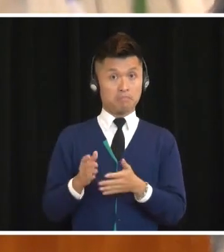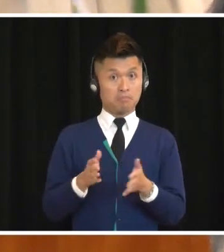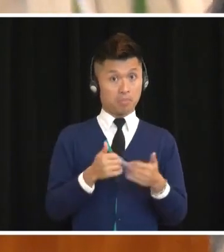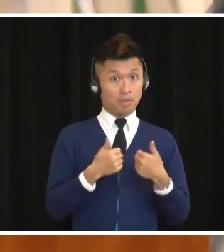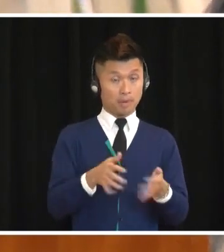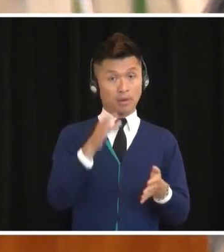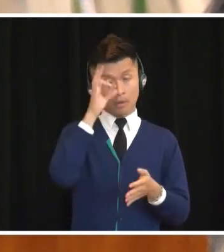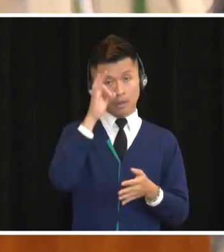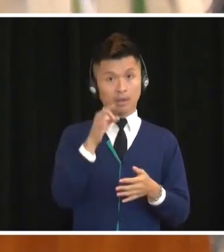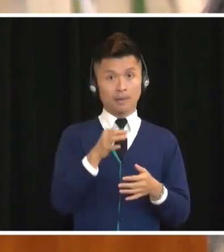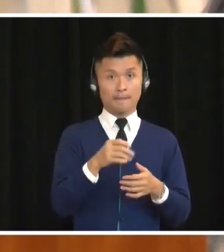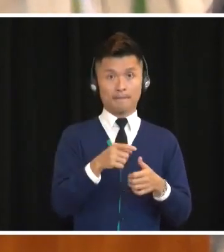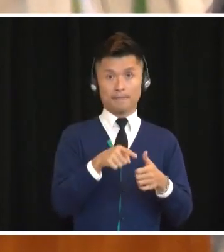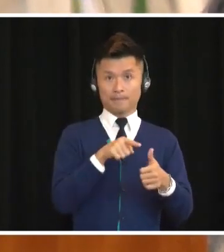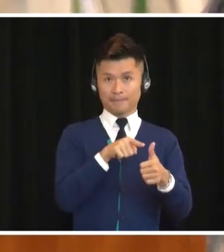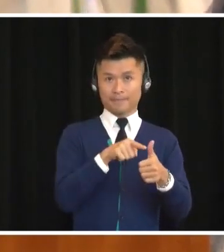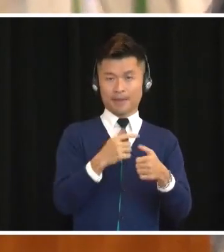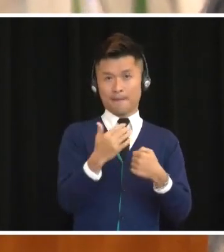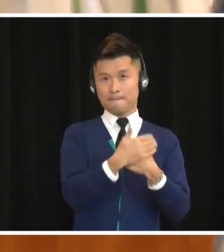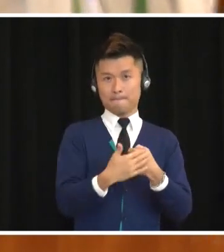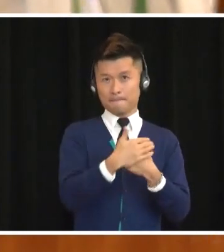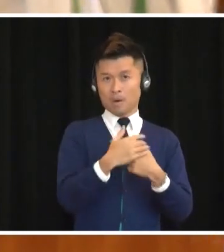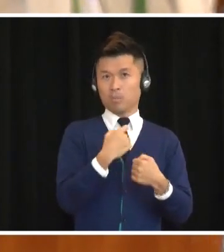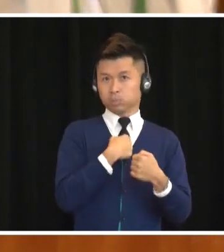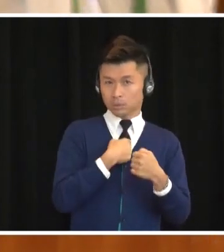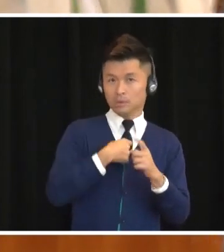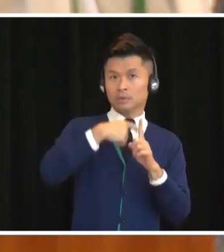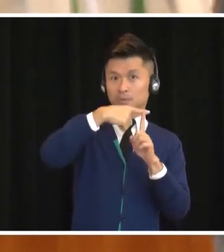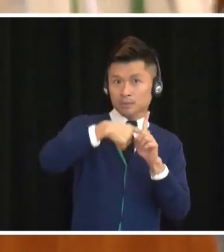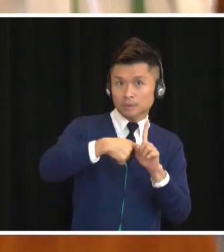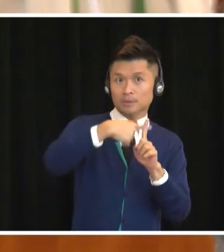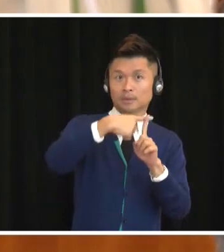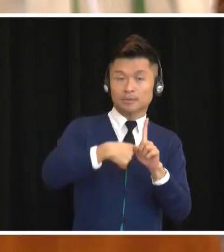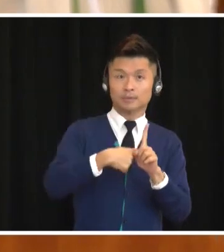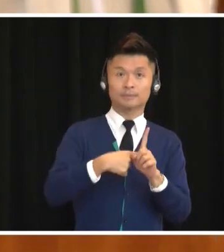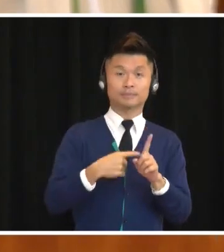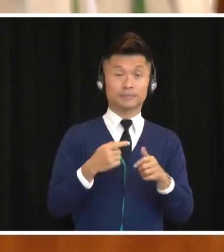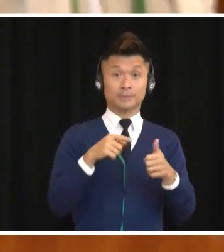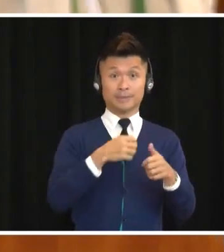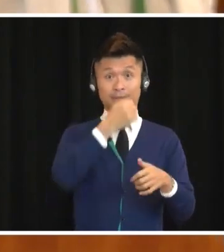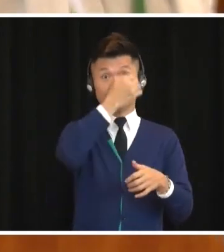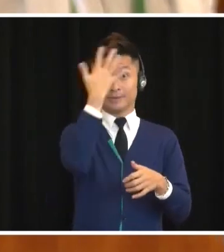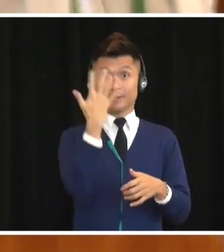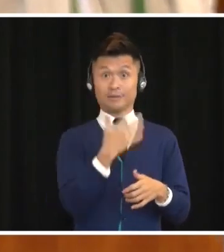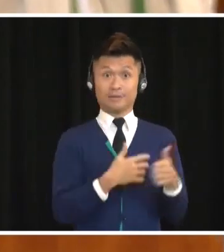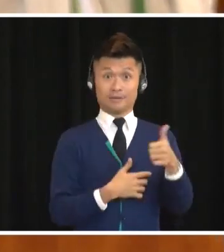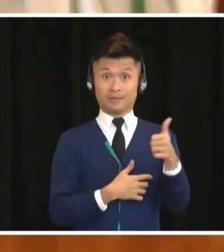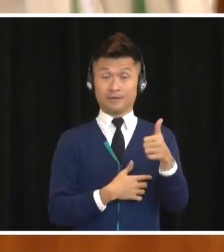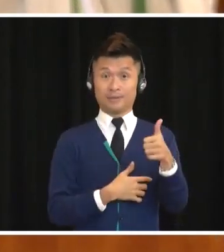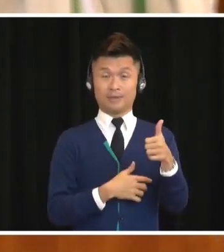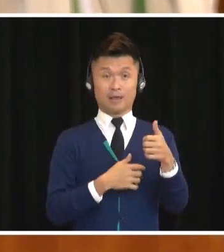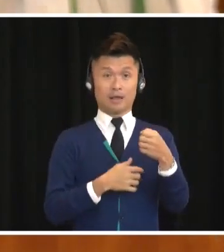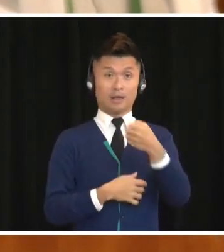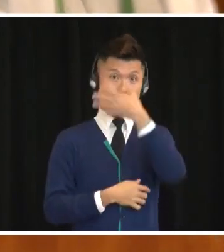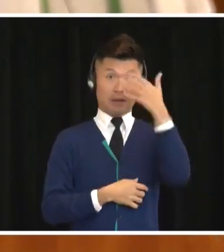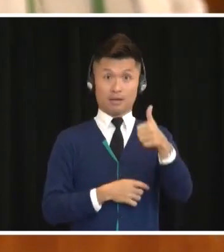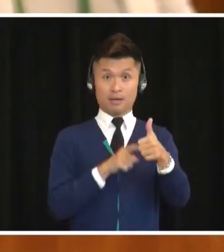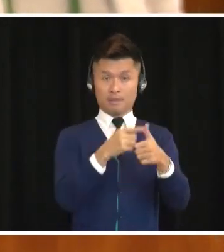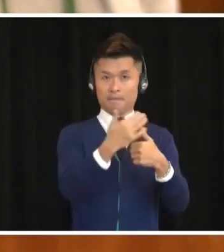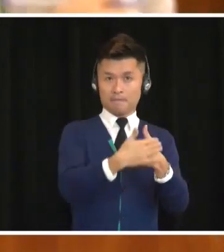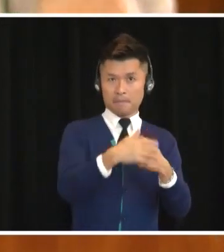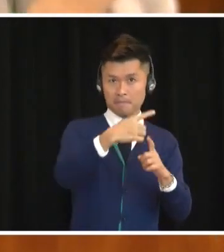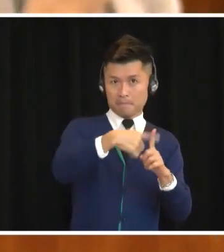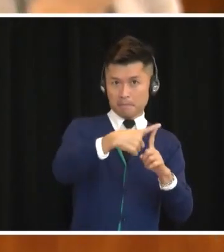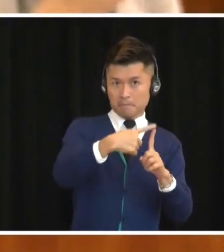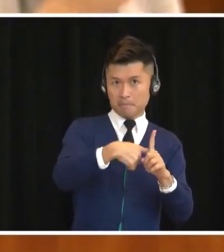child was engaged in minor offenses, which should not be forwarded to the court. But in the